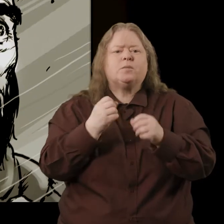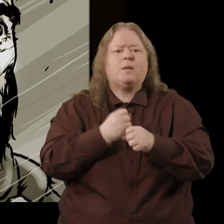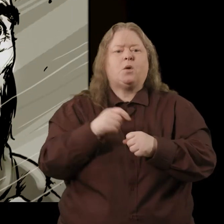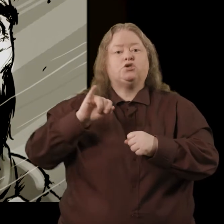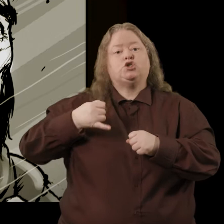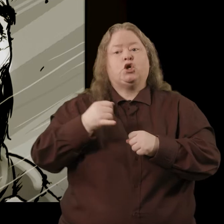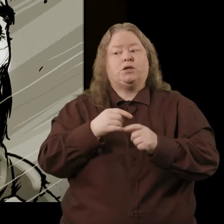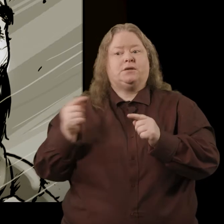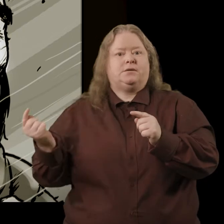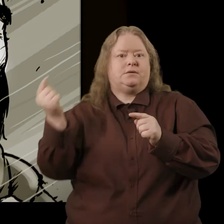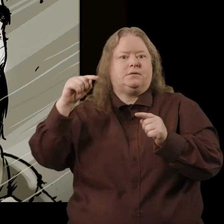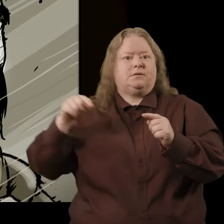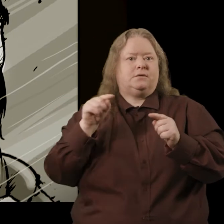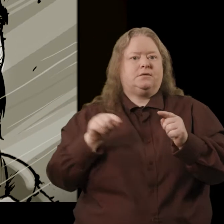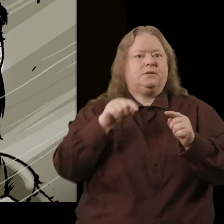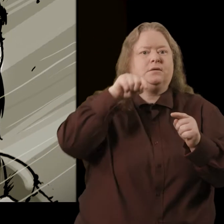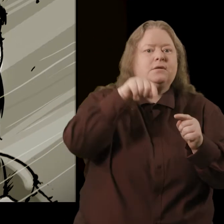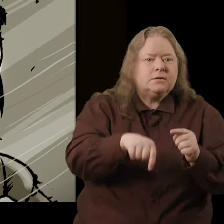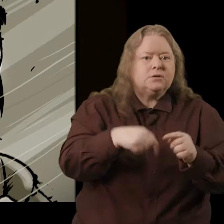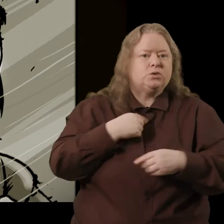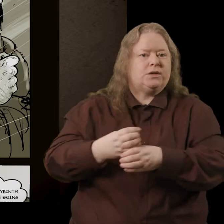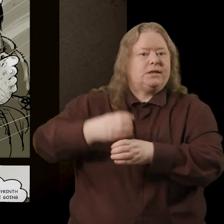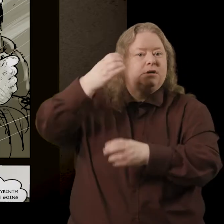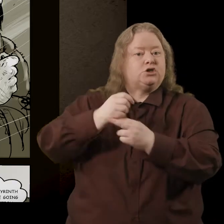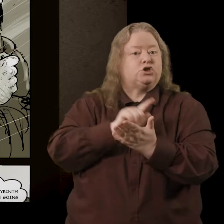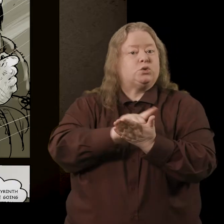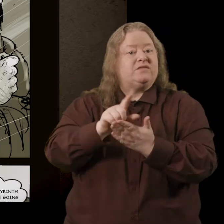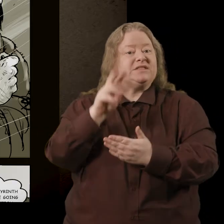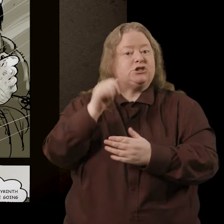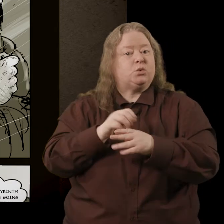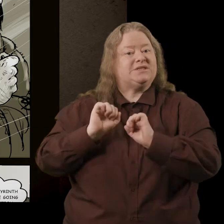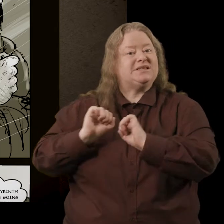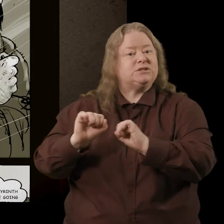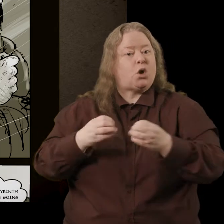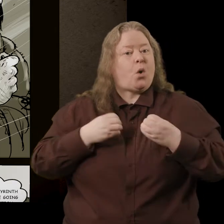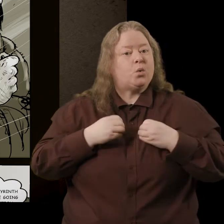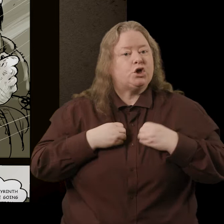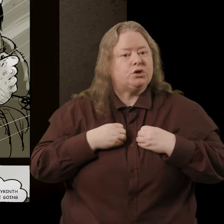it made to Glendalough in the 12th century with its owner.